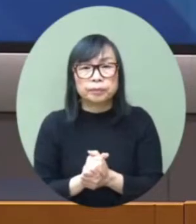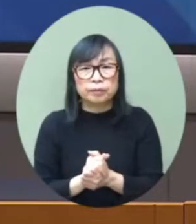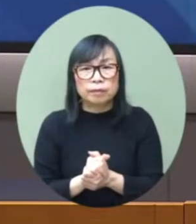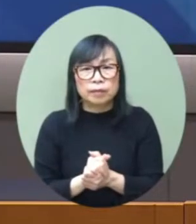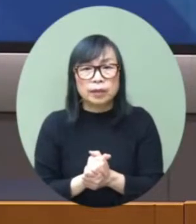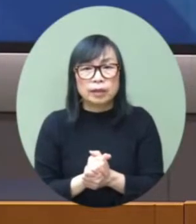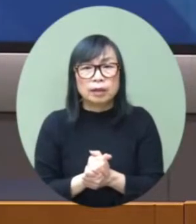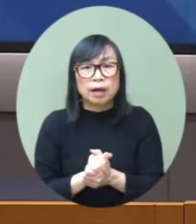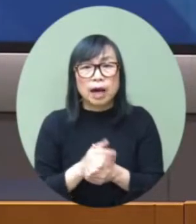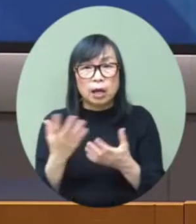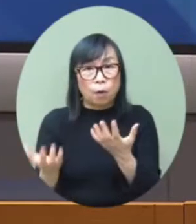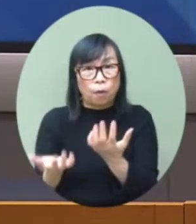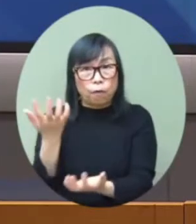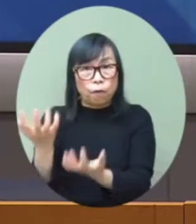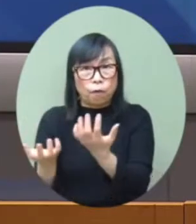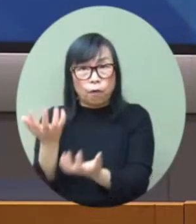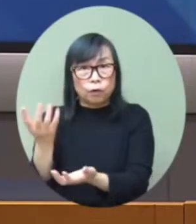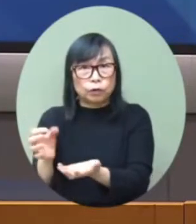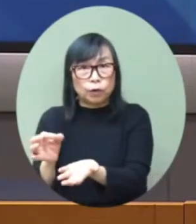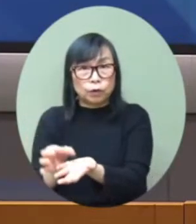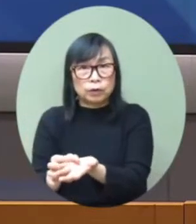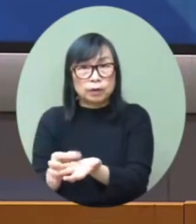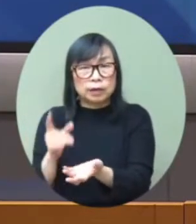sessions available.